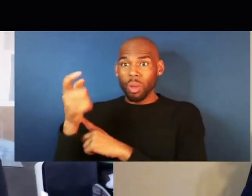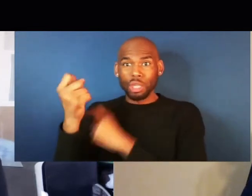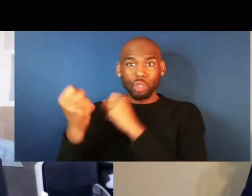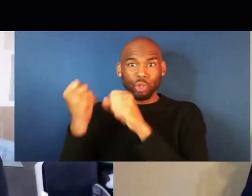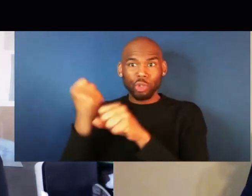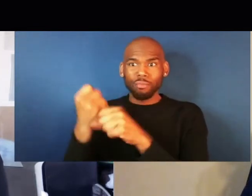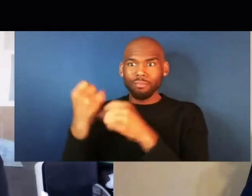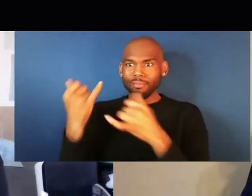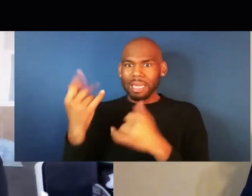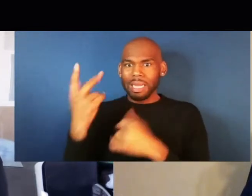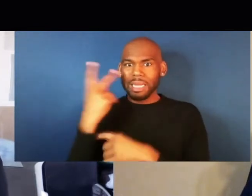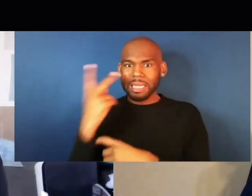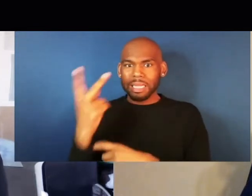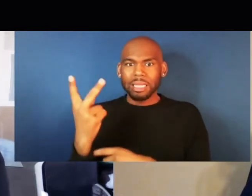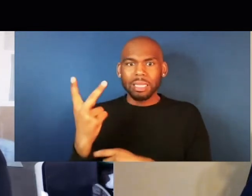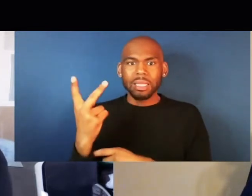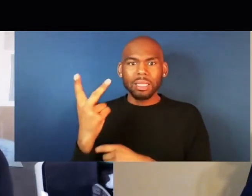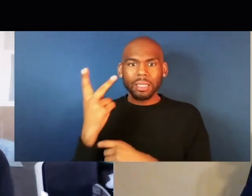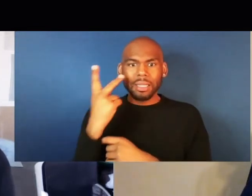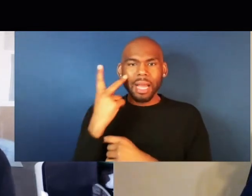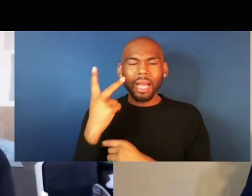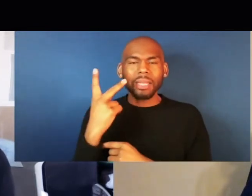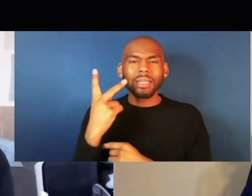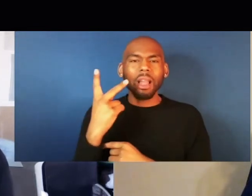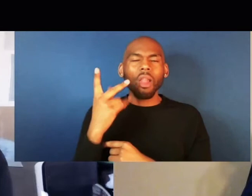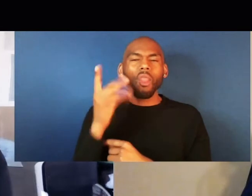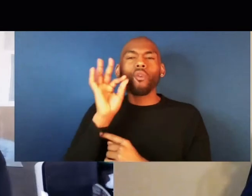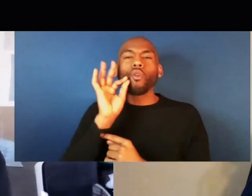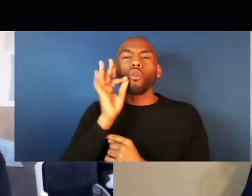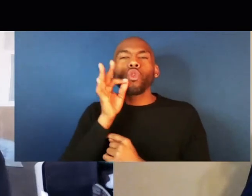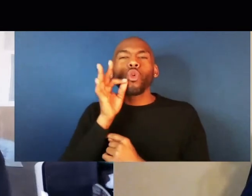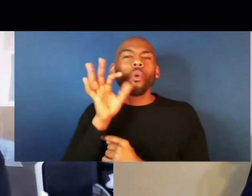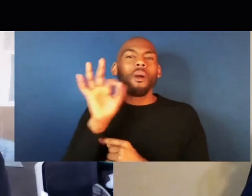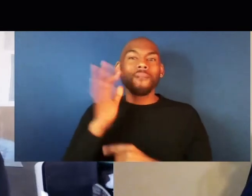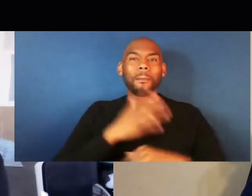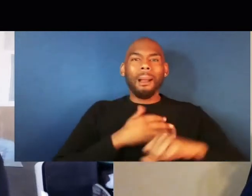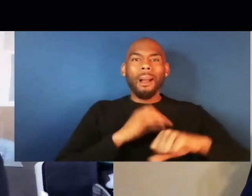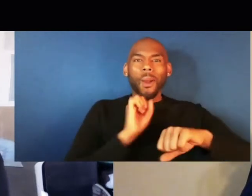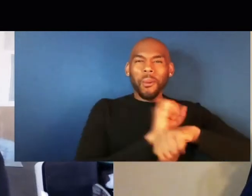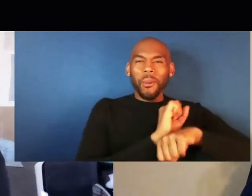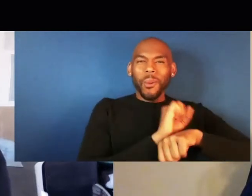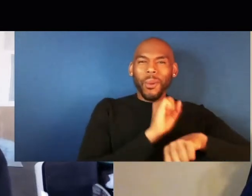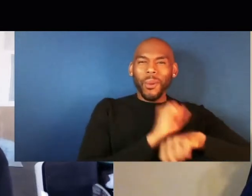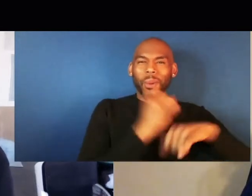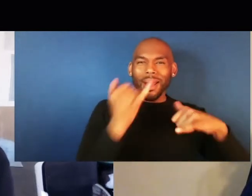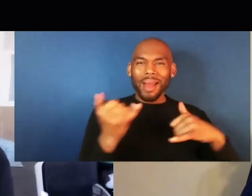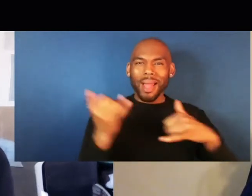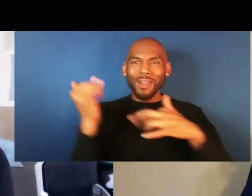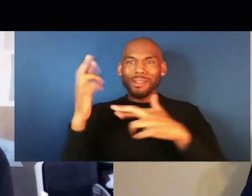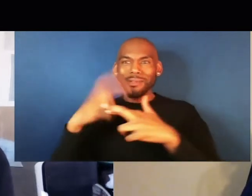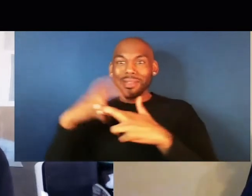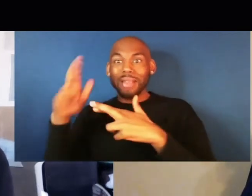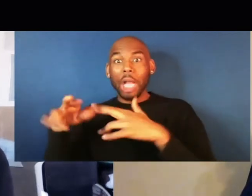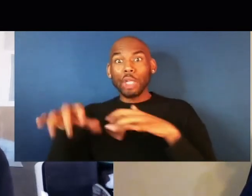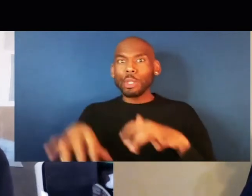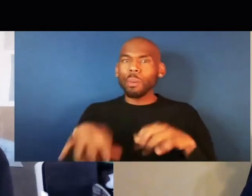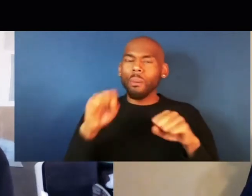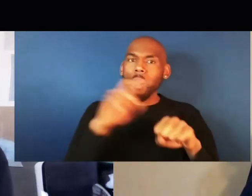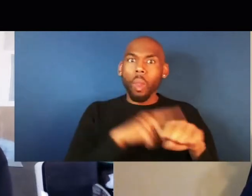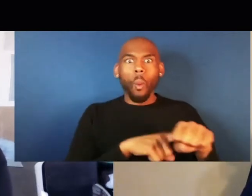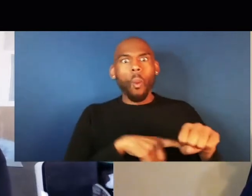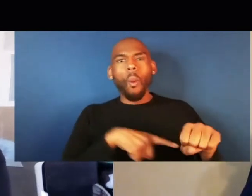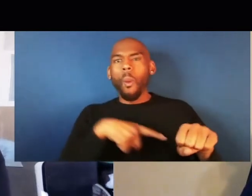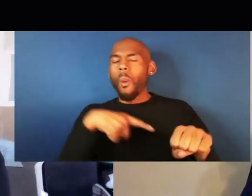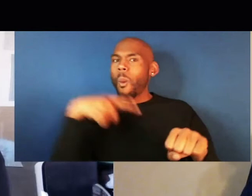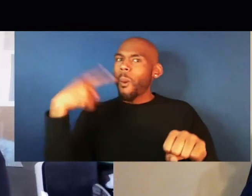2020, 2021, I see the fruits of my work, but it